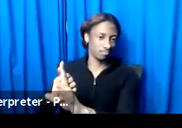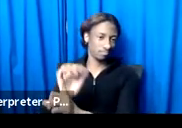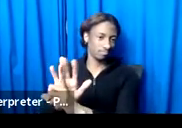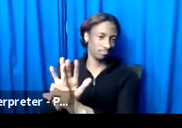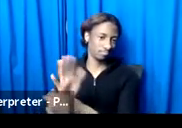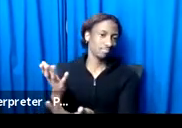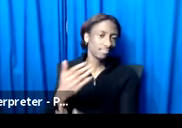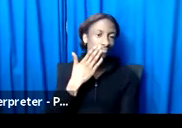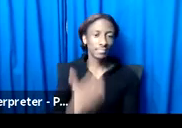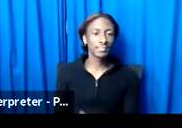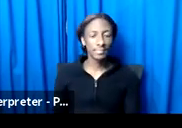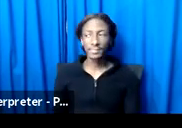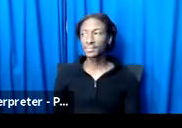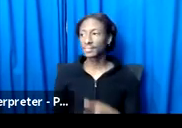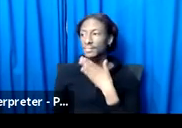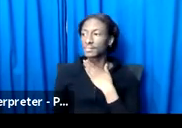Thanks.